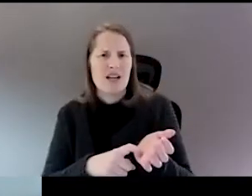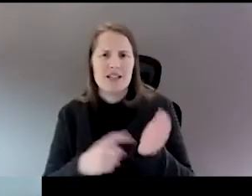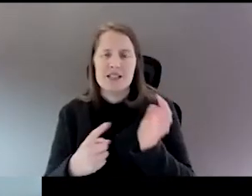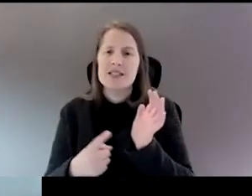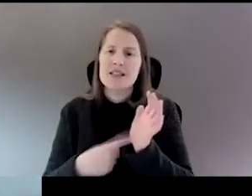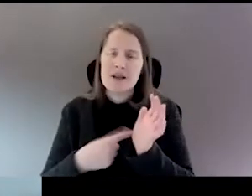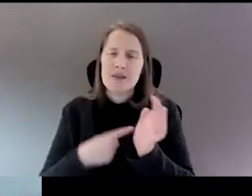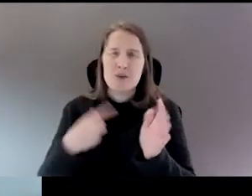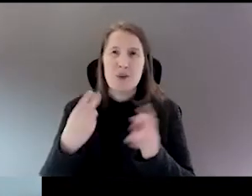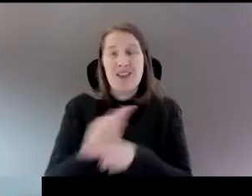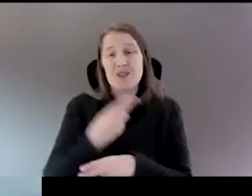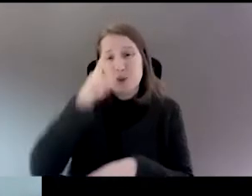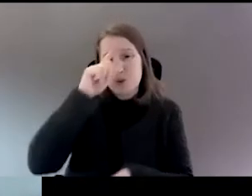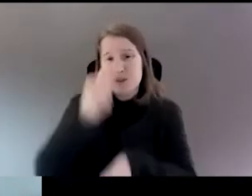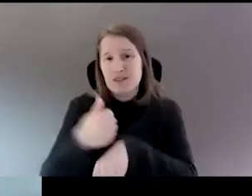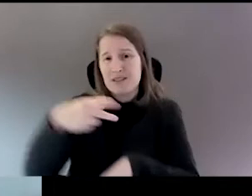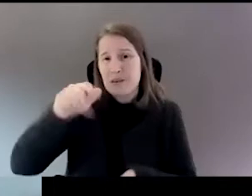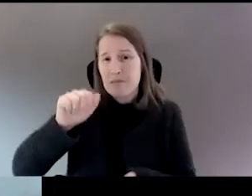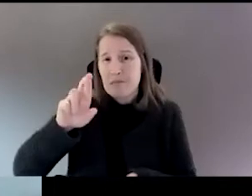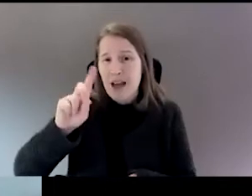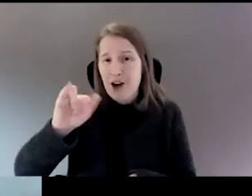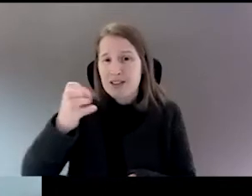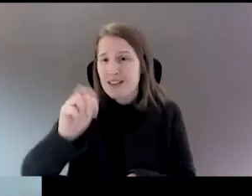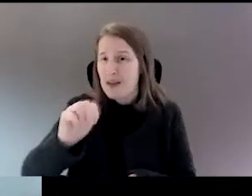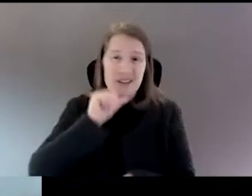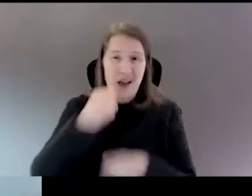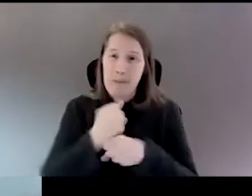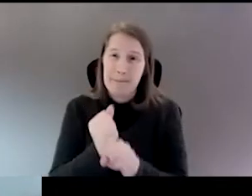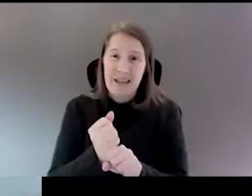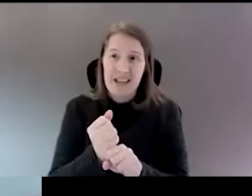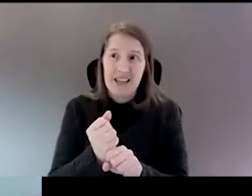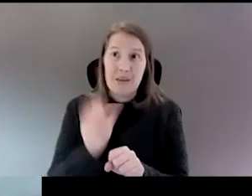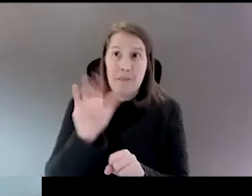are initially not made by us, and they were made to oppress us. I'm a